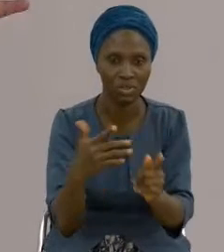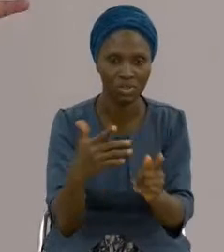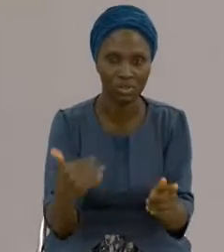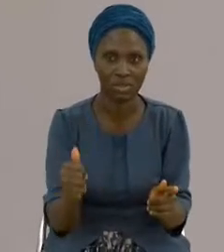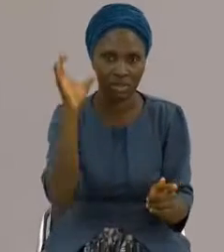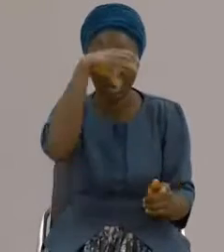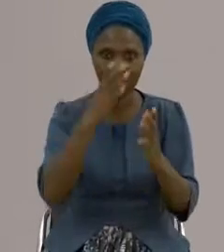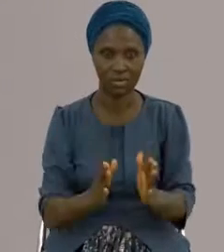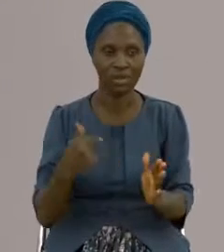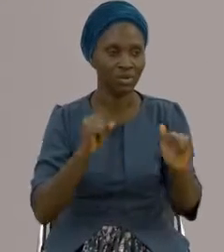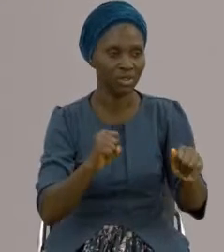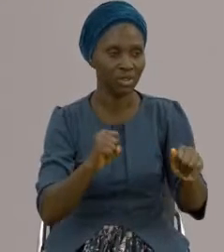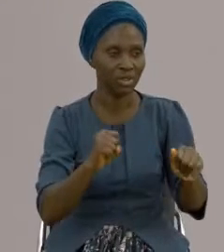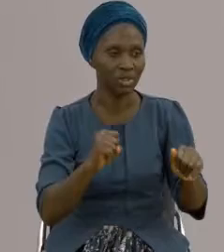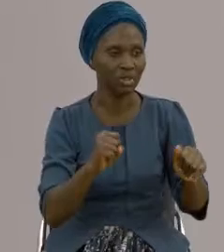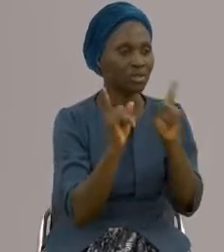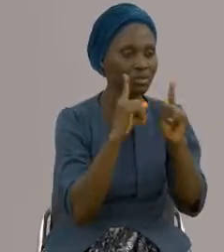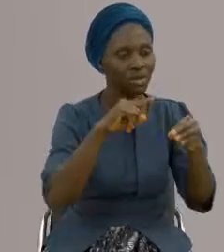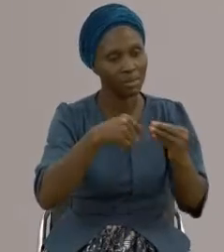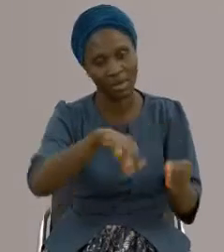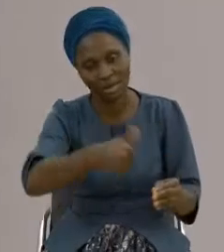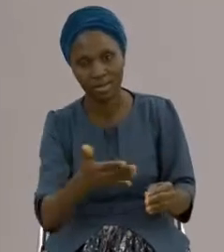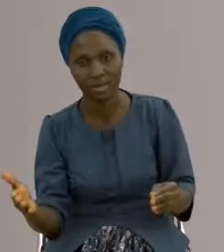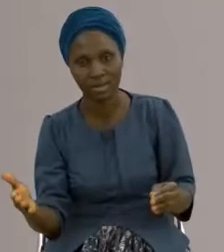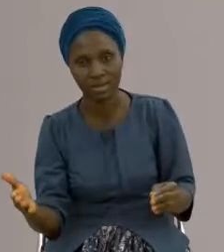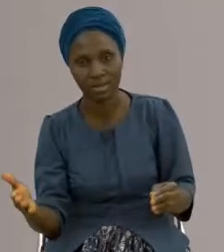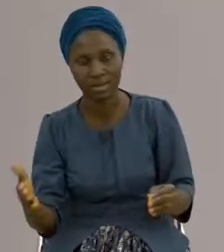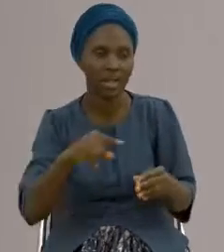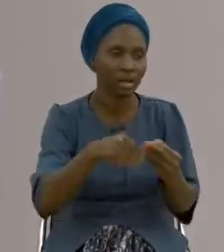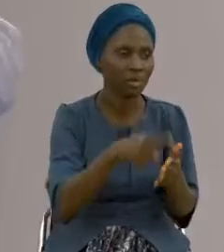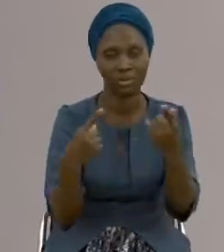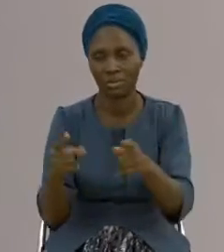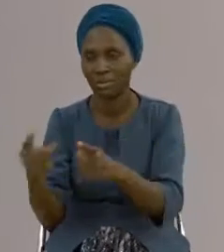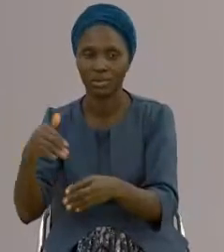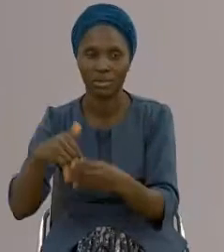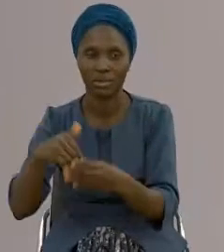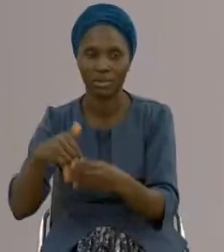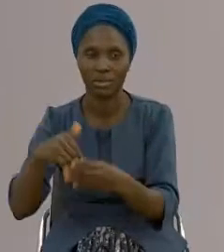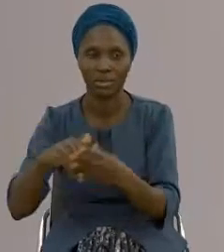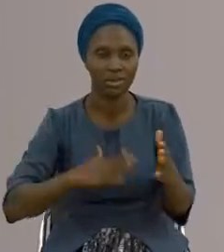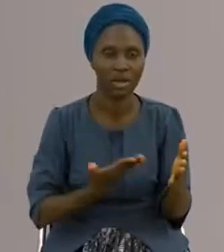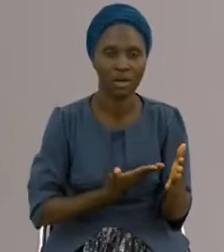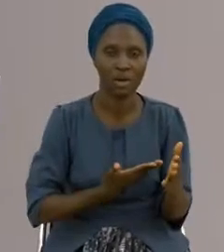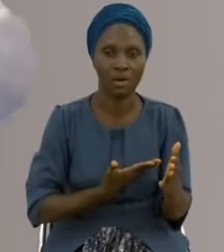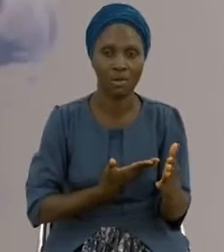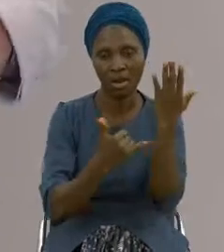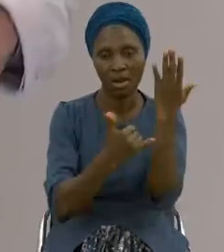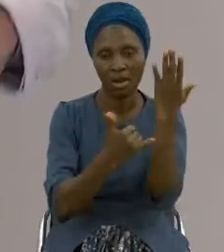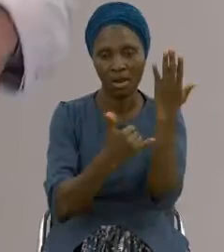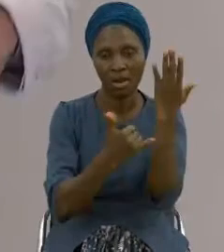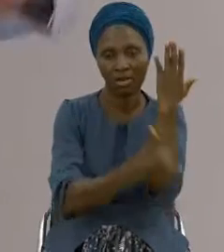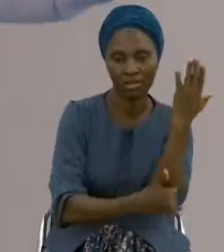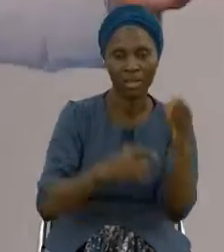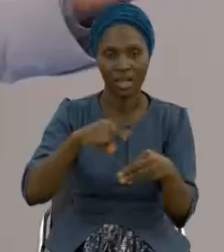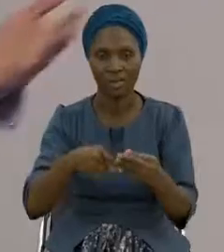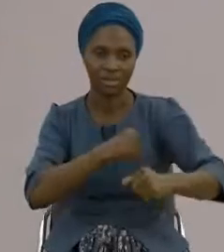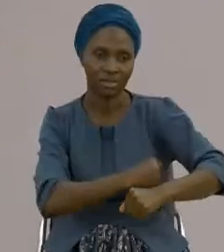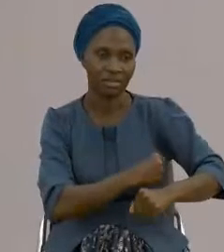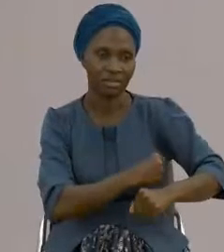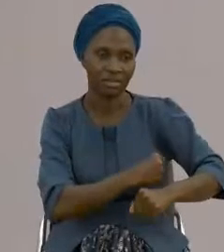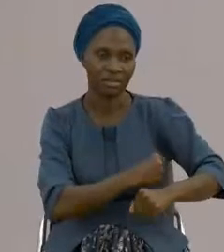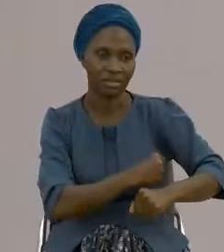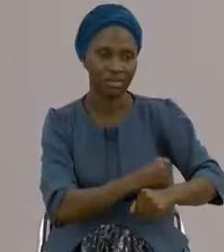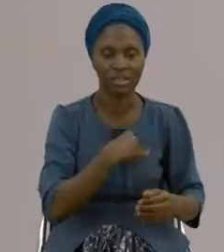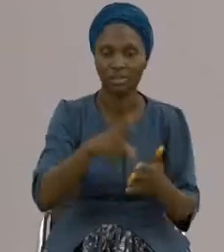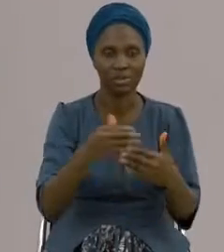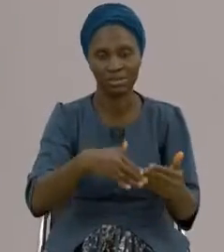what's happening in our country, about security and whatever else, about